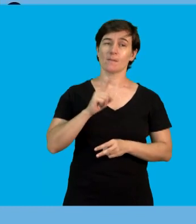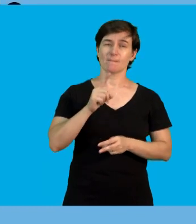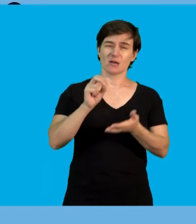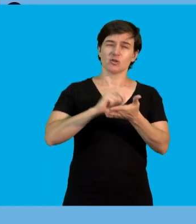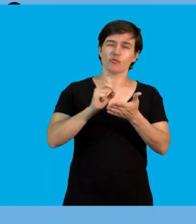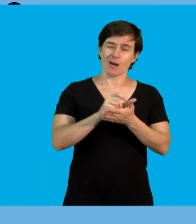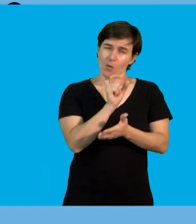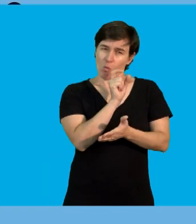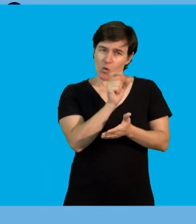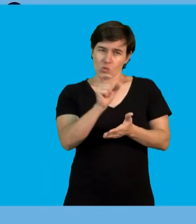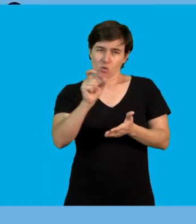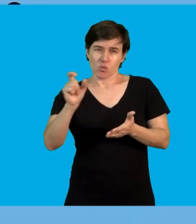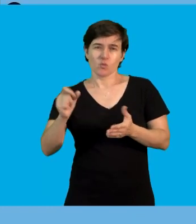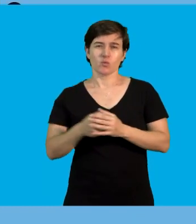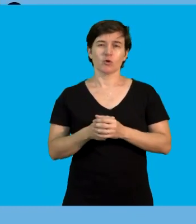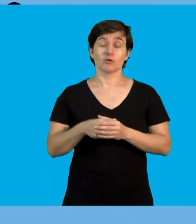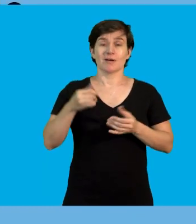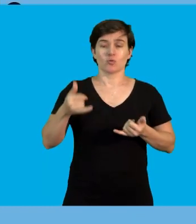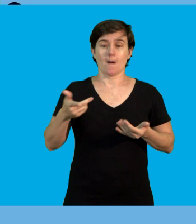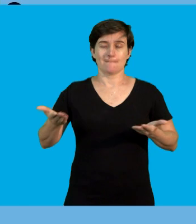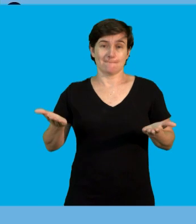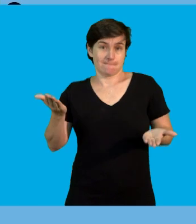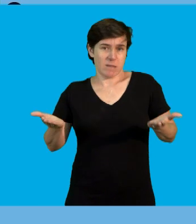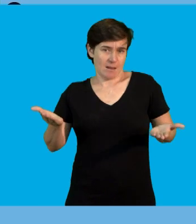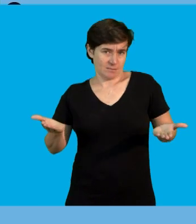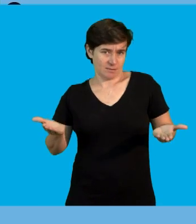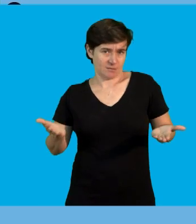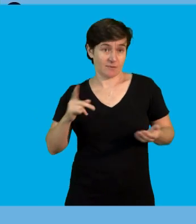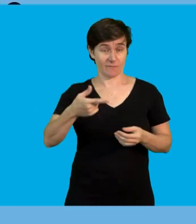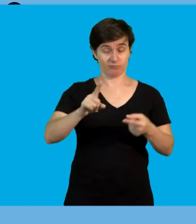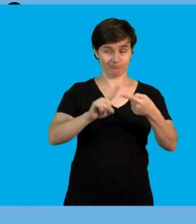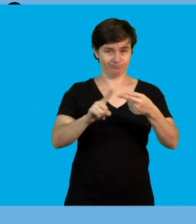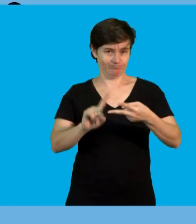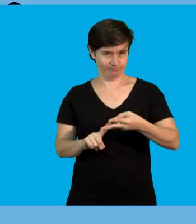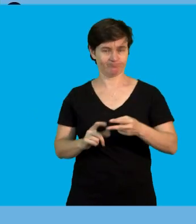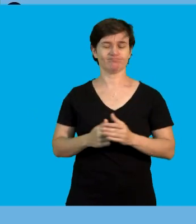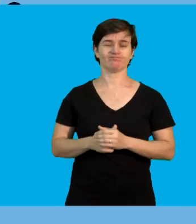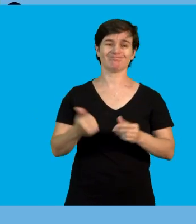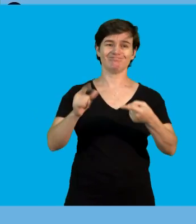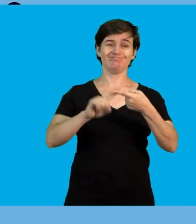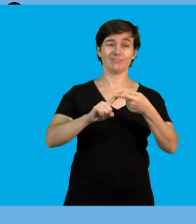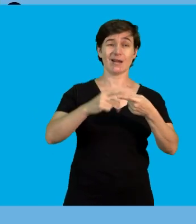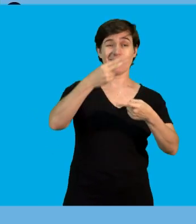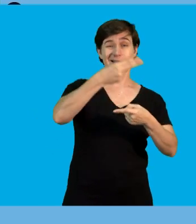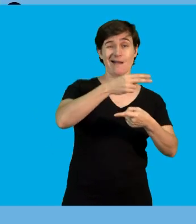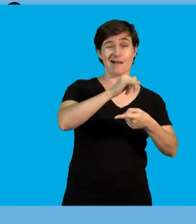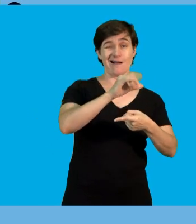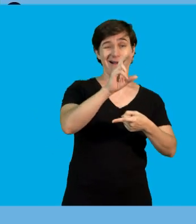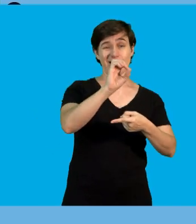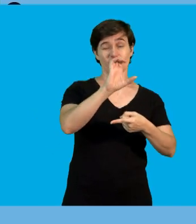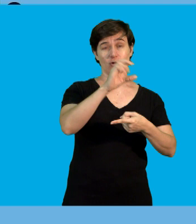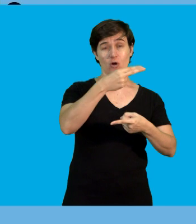Again, we need to write a weight equation and a balanced equation. So now we need to balance the equation for each of the following reactions. So